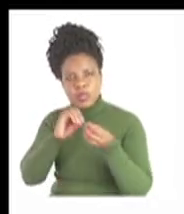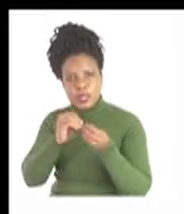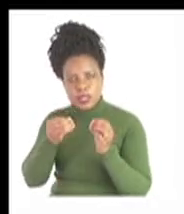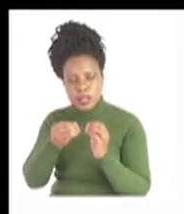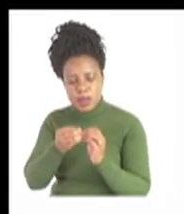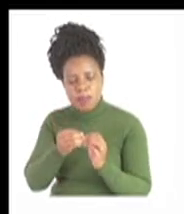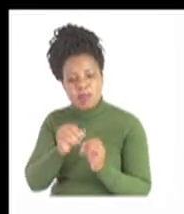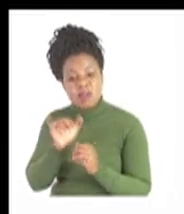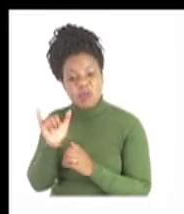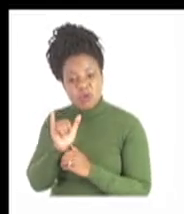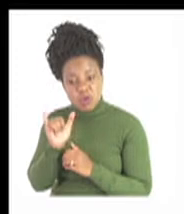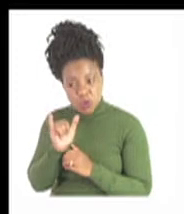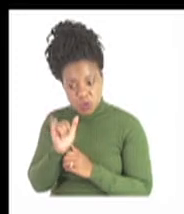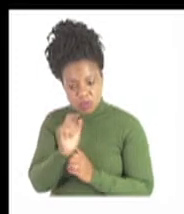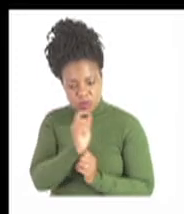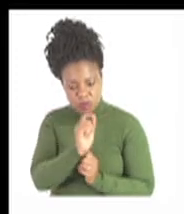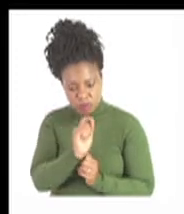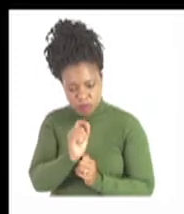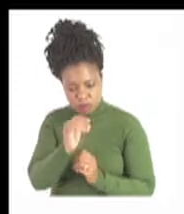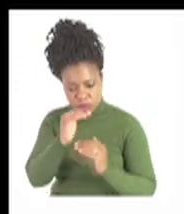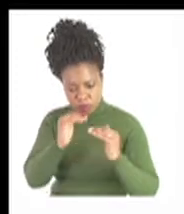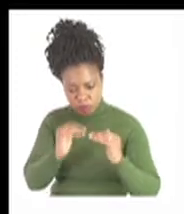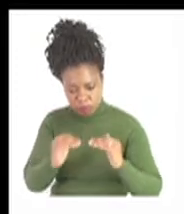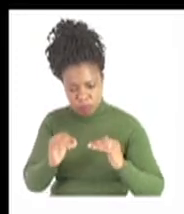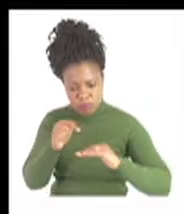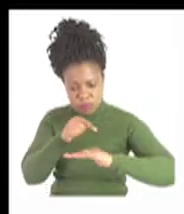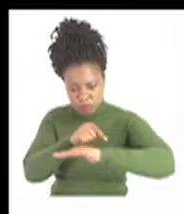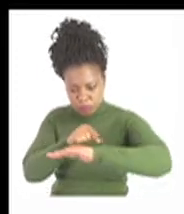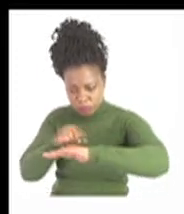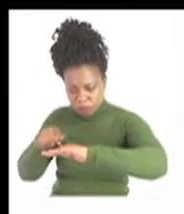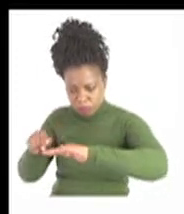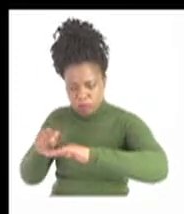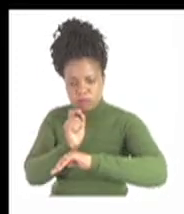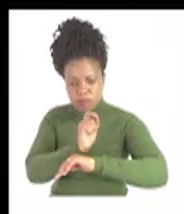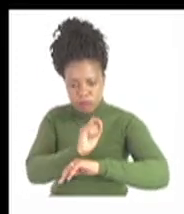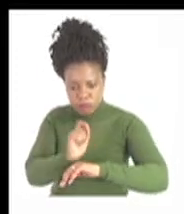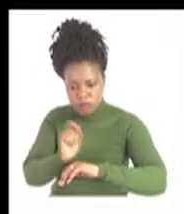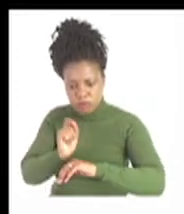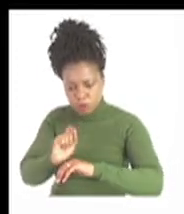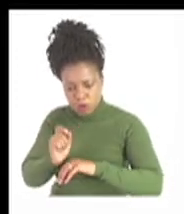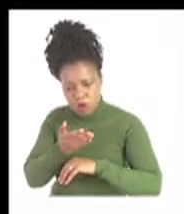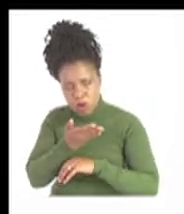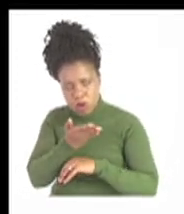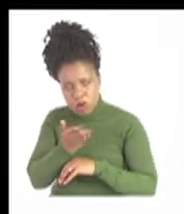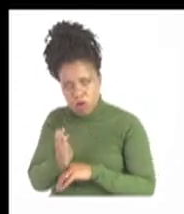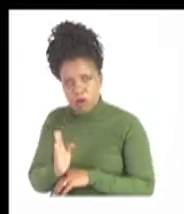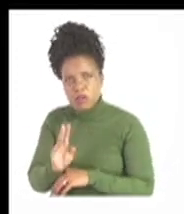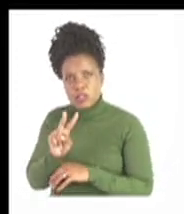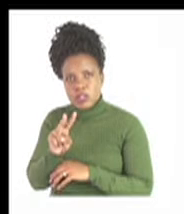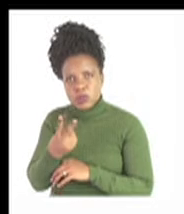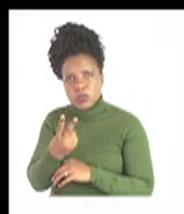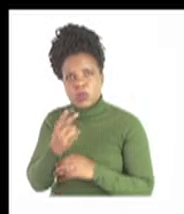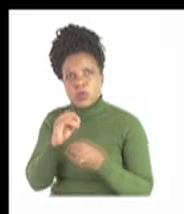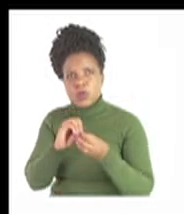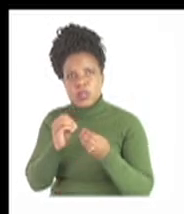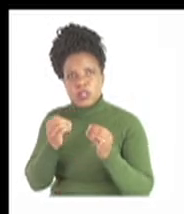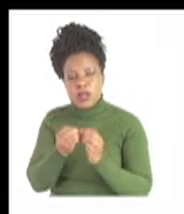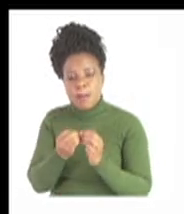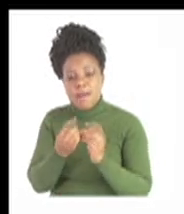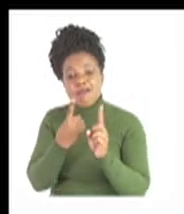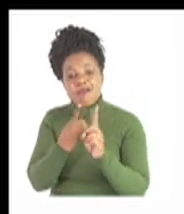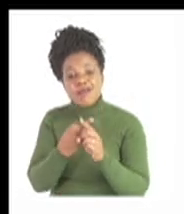list below. So there are numbers there: 1, 7, 11, 16, 18, 24, 25, 30,